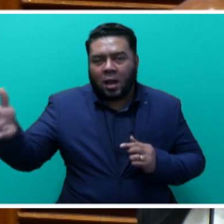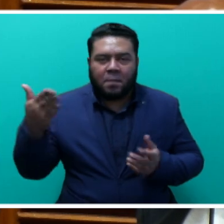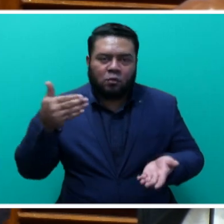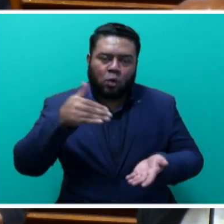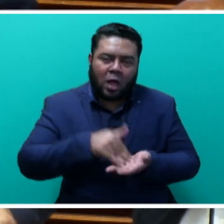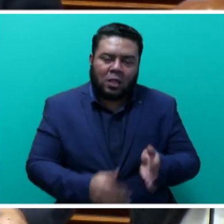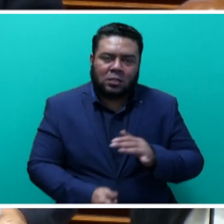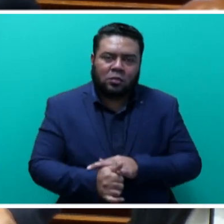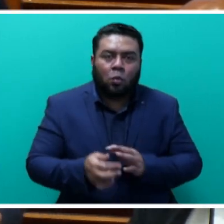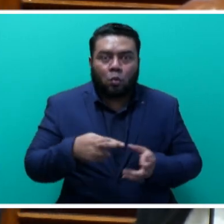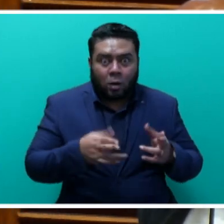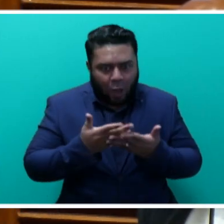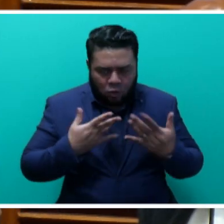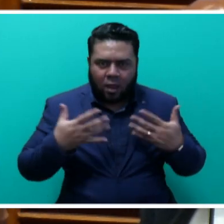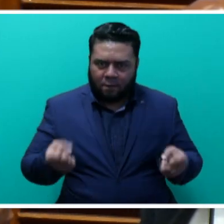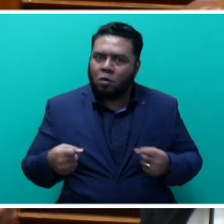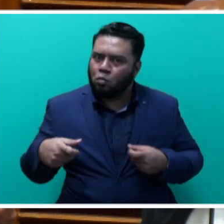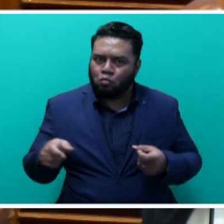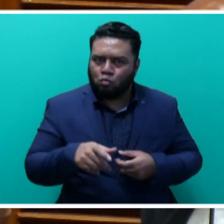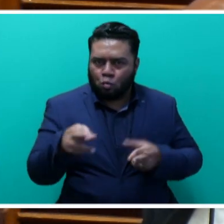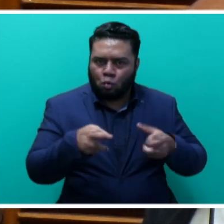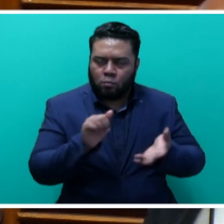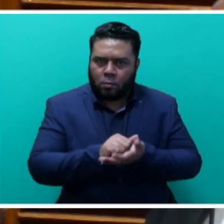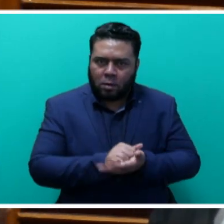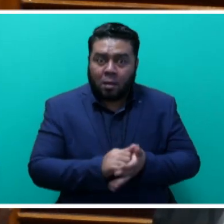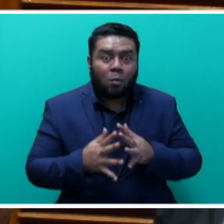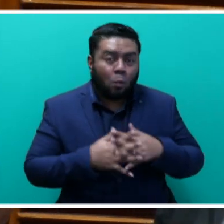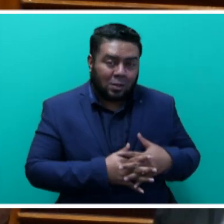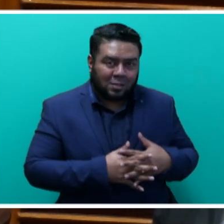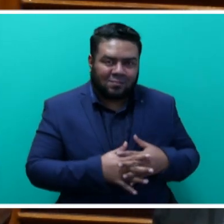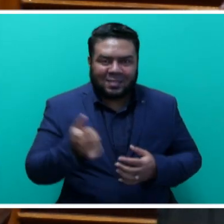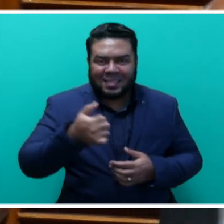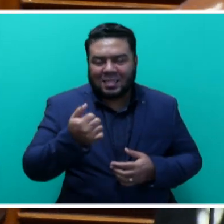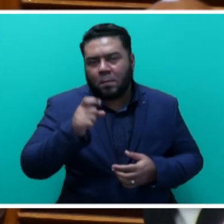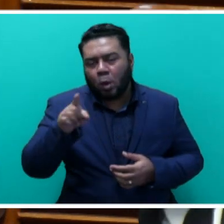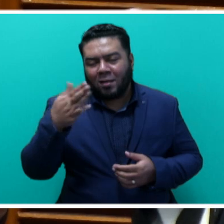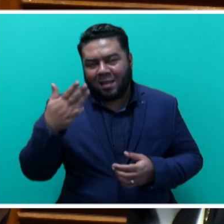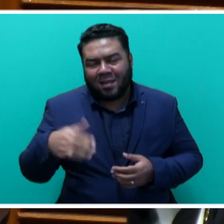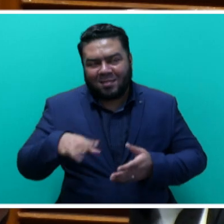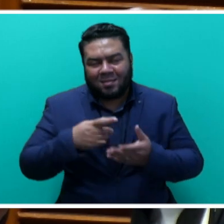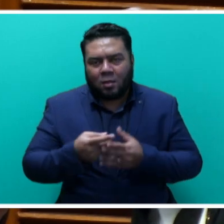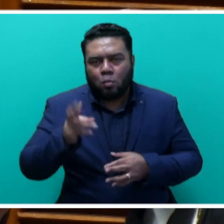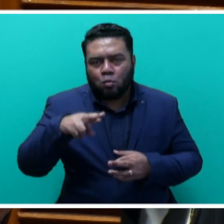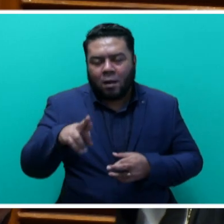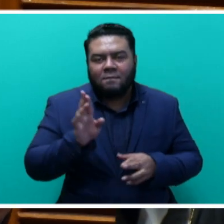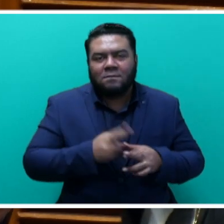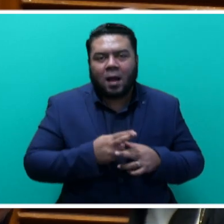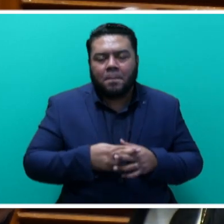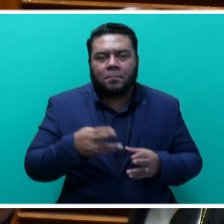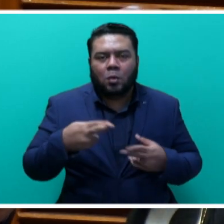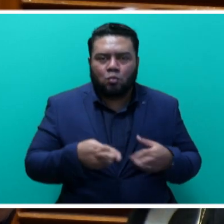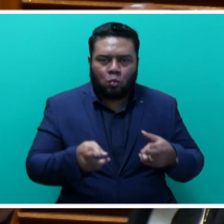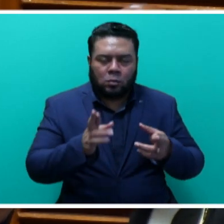reside in these two rural provinces. In the Western Division, 16.9 kilometers of rural farm roads were